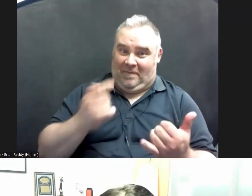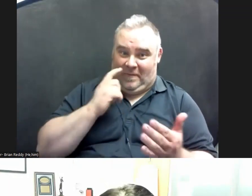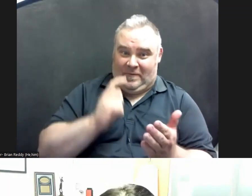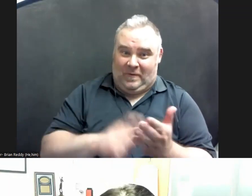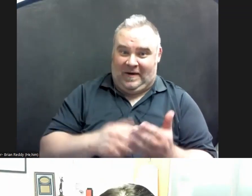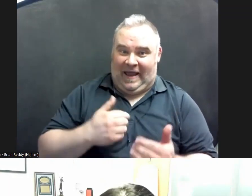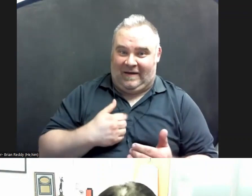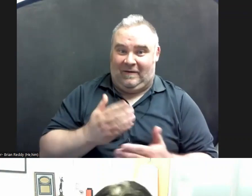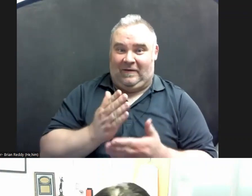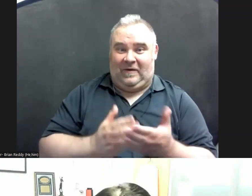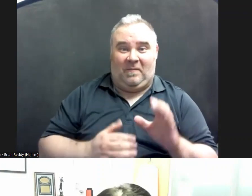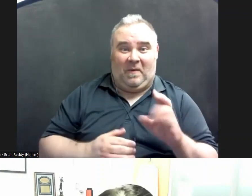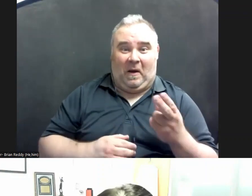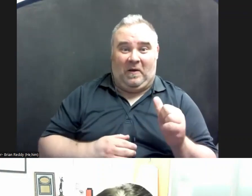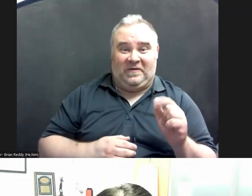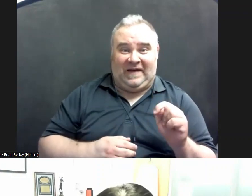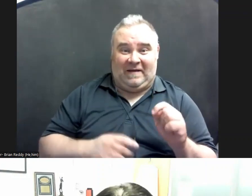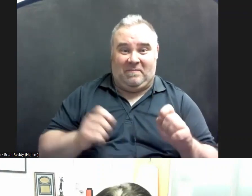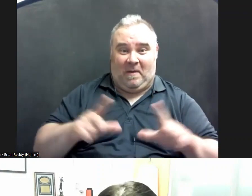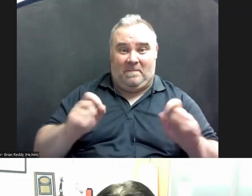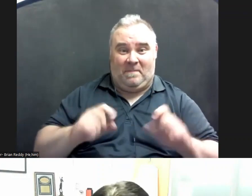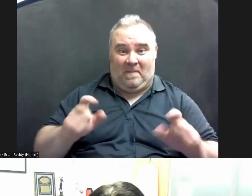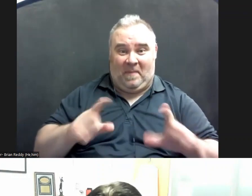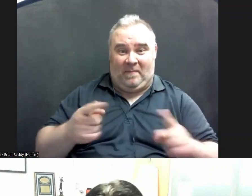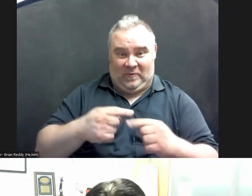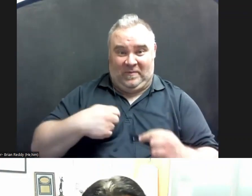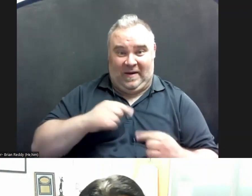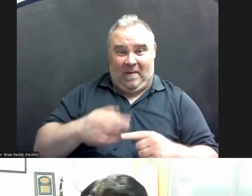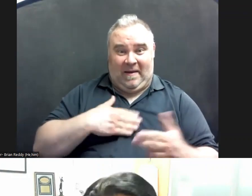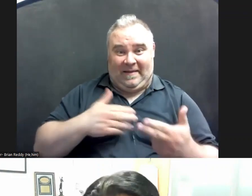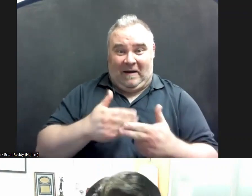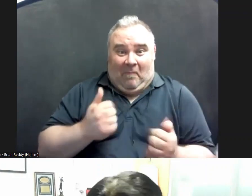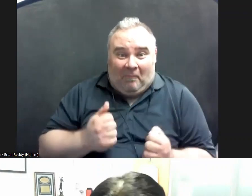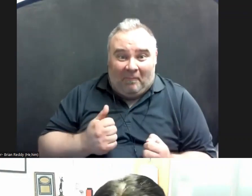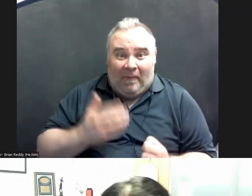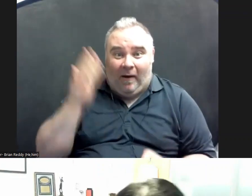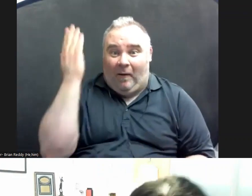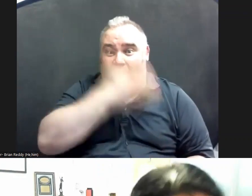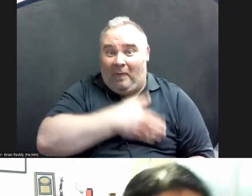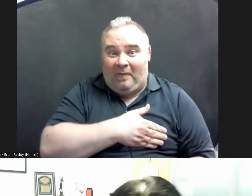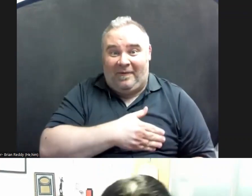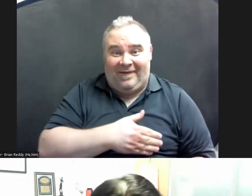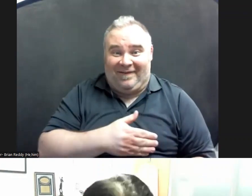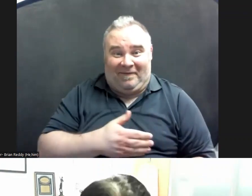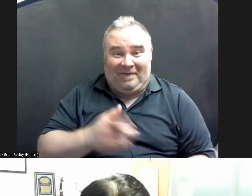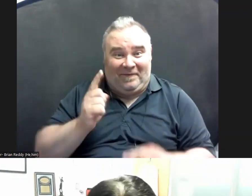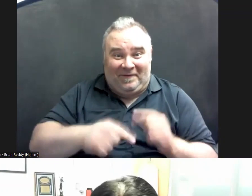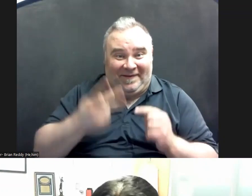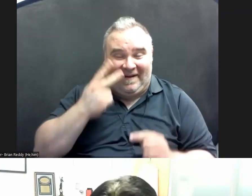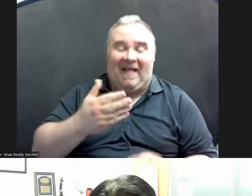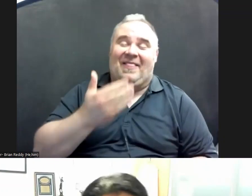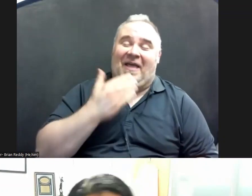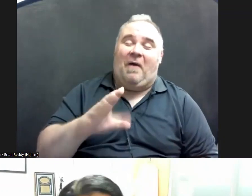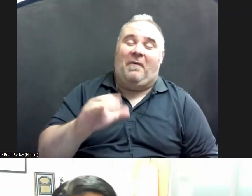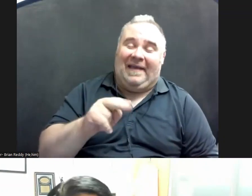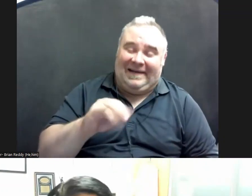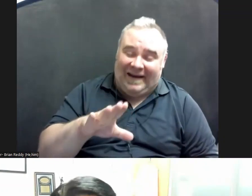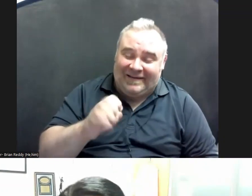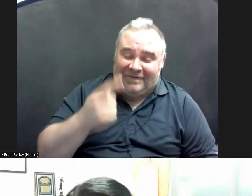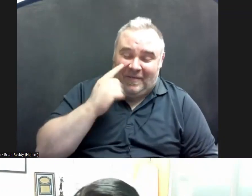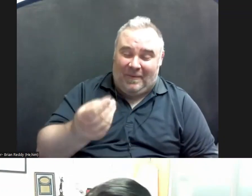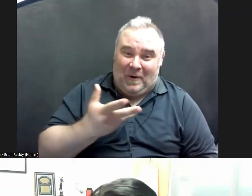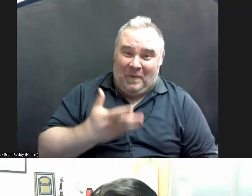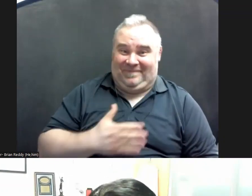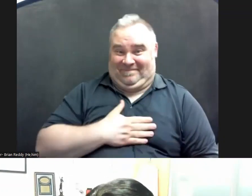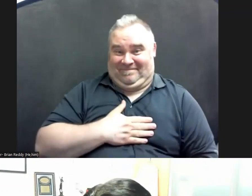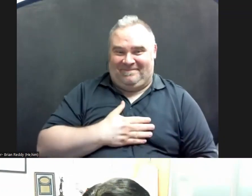bunch of chat things coming to me about my slides. So I had no idea you couldn't see them. So thank you, Candice, for letting me